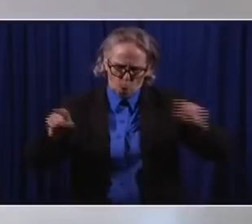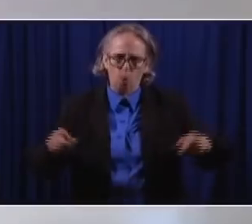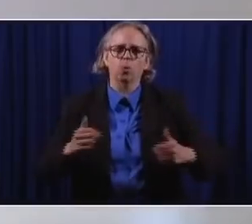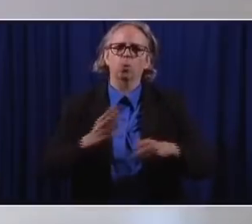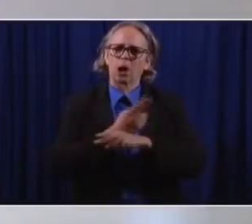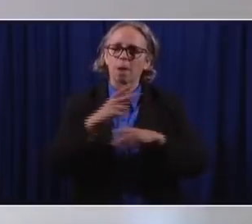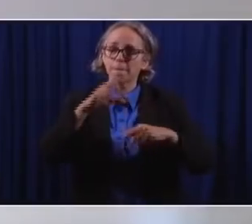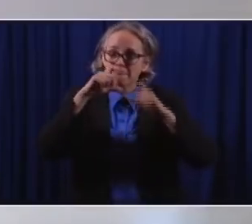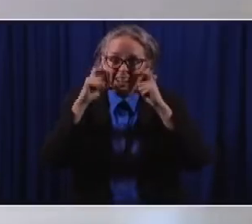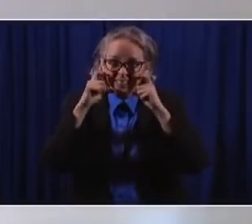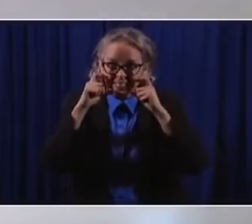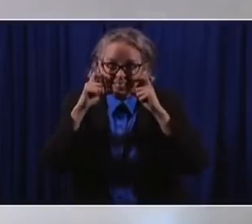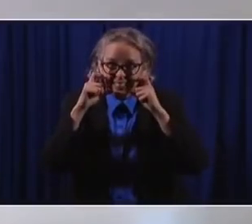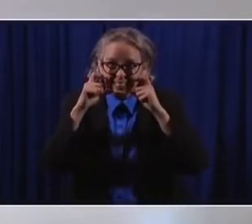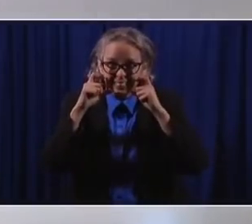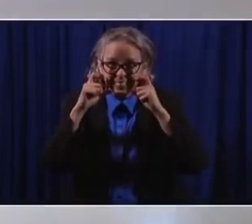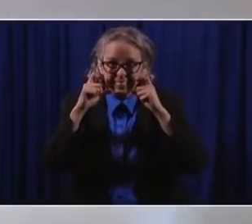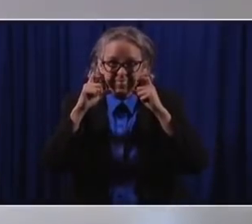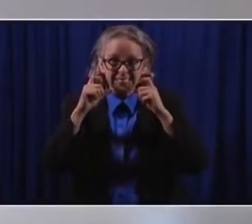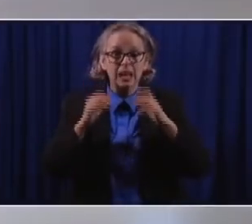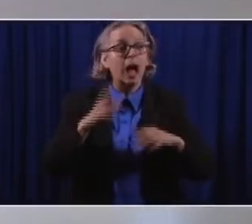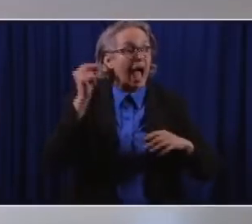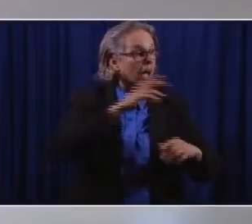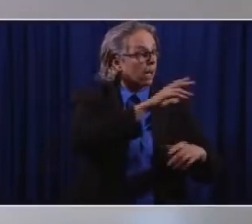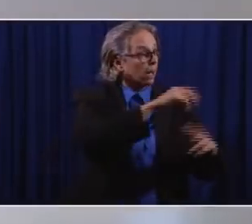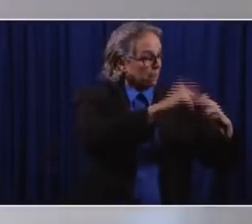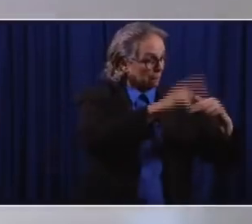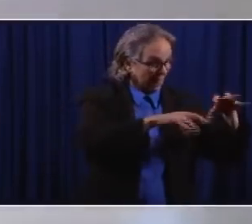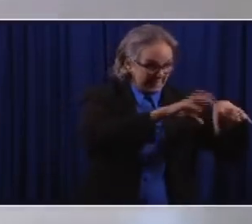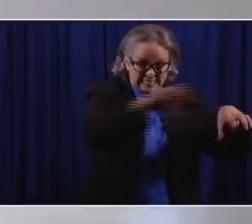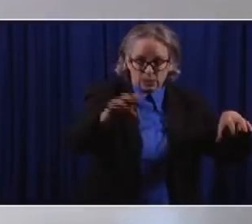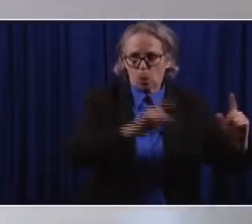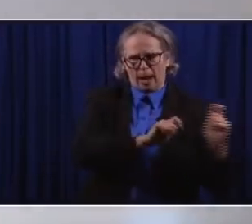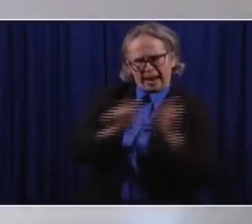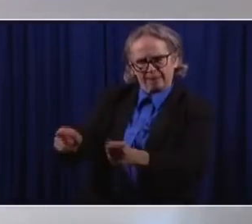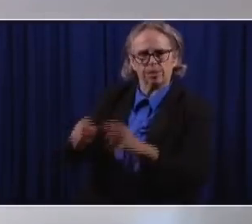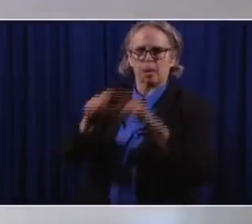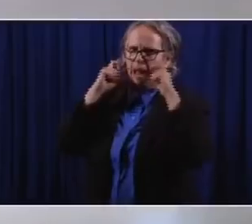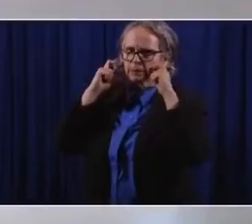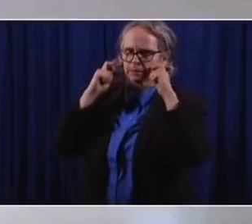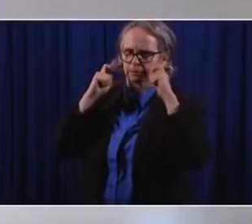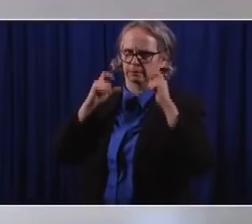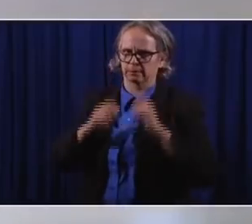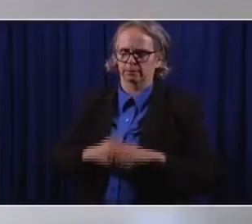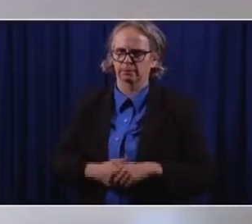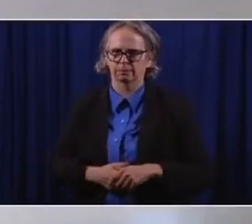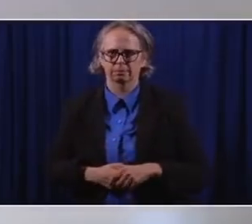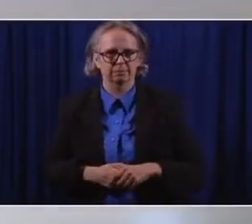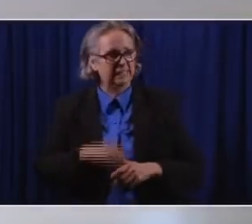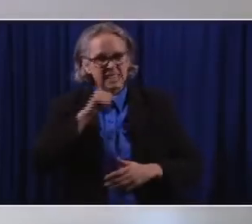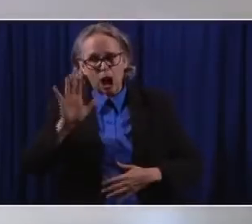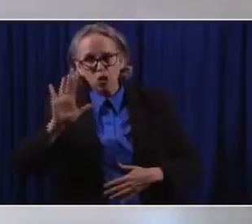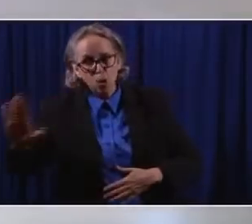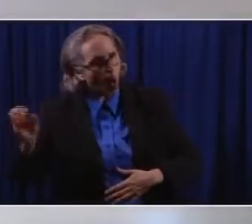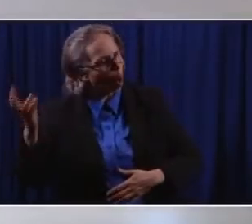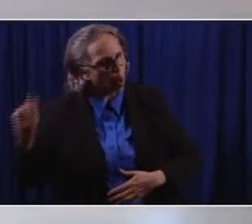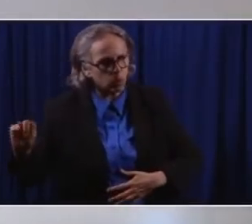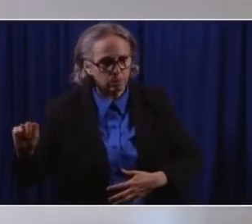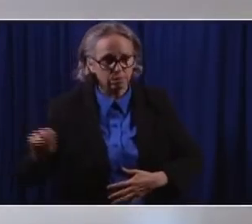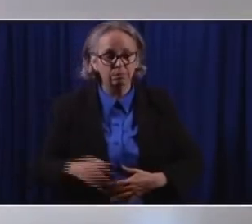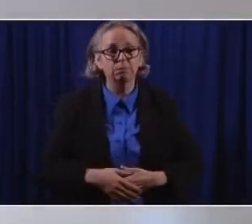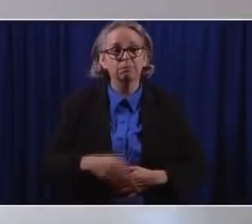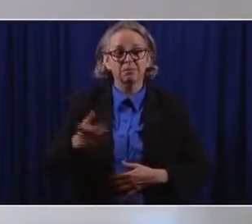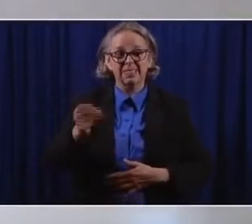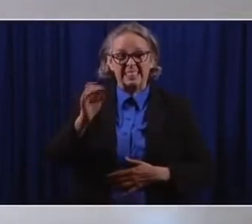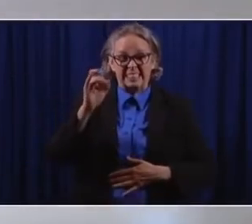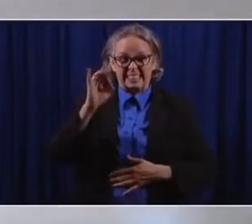in compassionate care situations. So this is not reserved for end-of-life situations only, but on occasions where